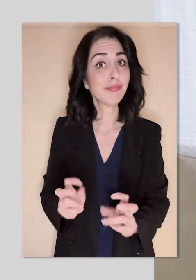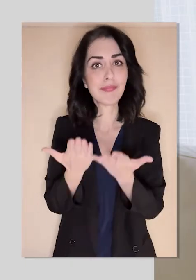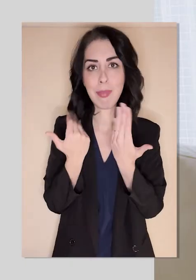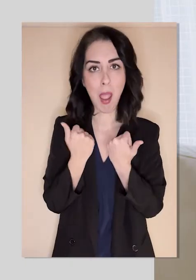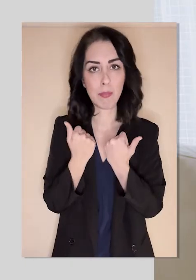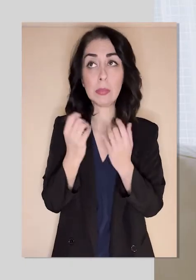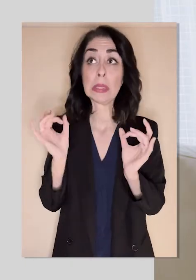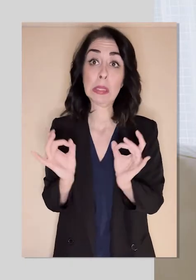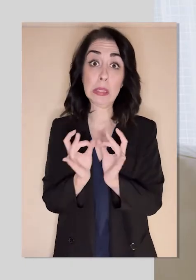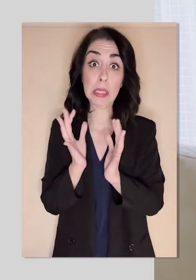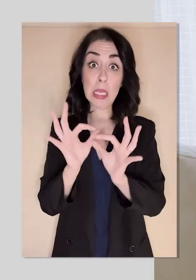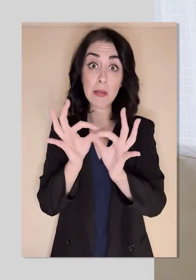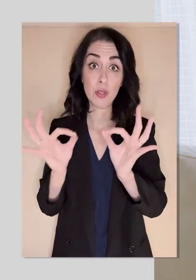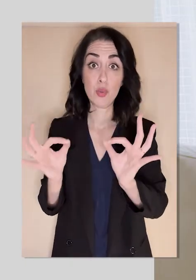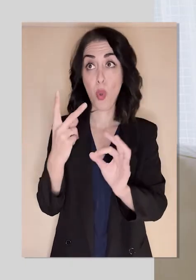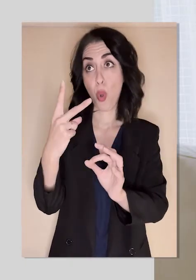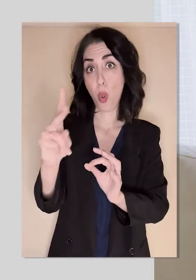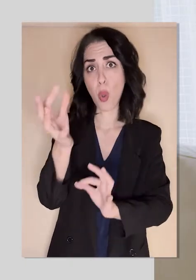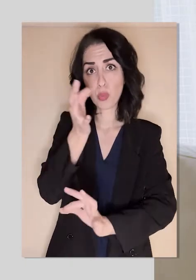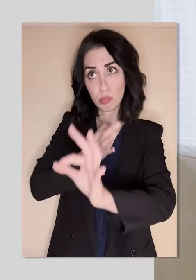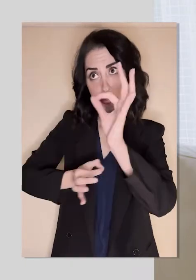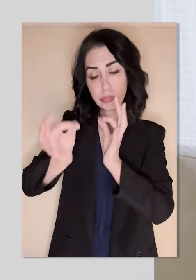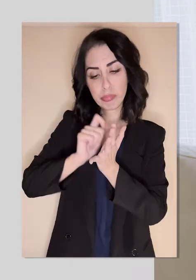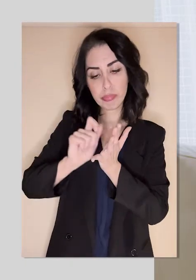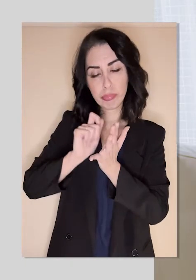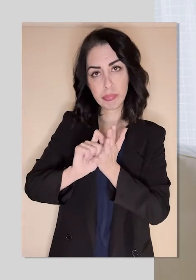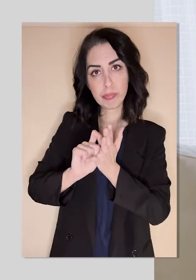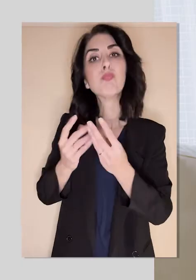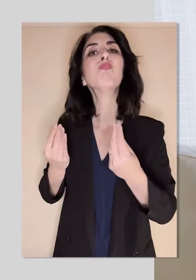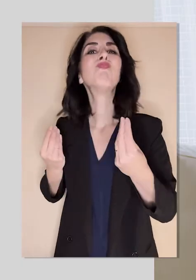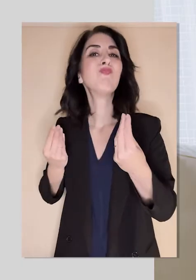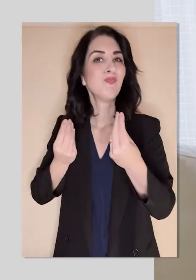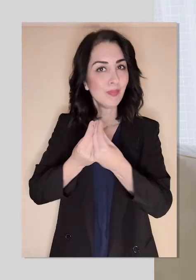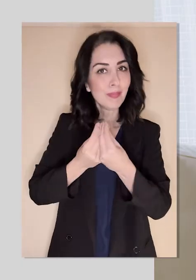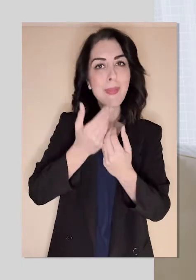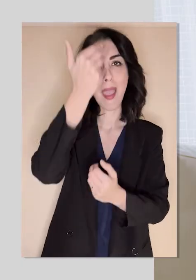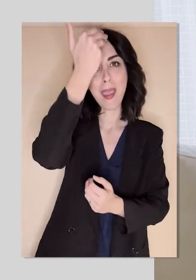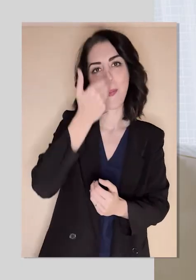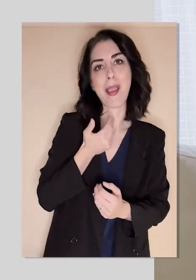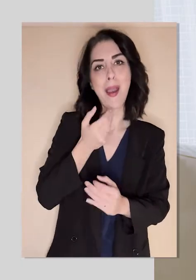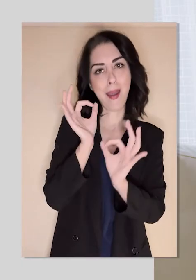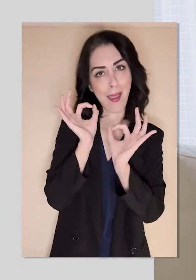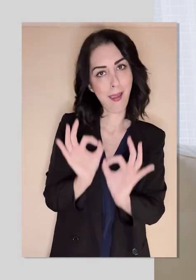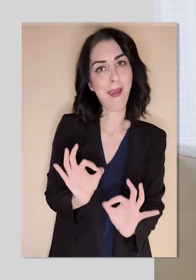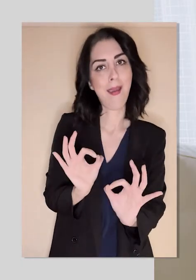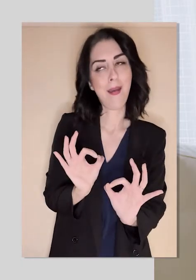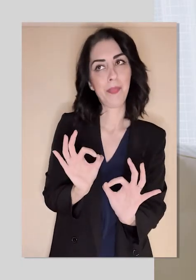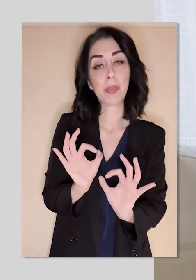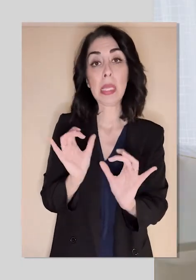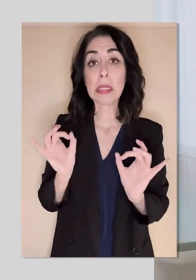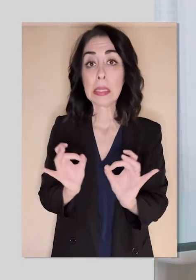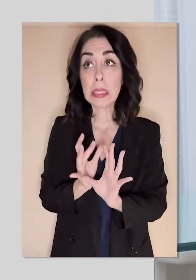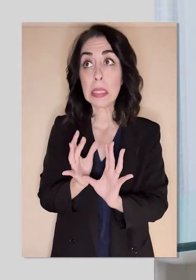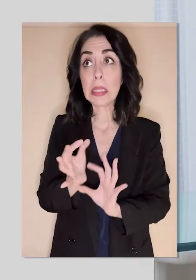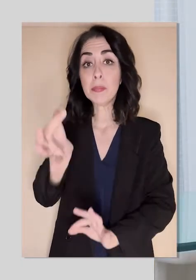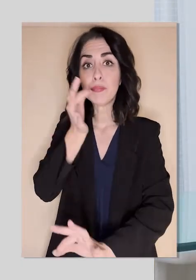the history that I'm getting from the patient is exactly the history that you get with migraine, if there's something funny